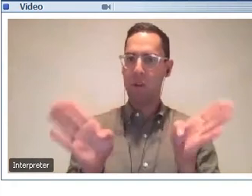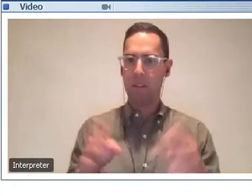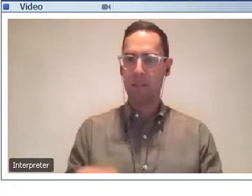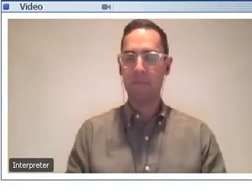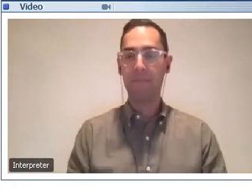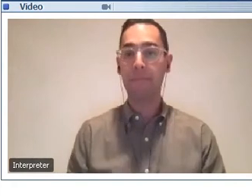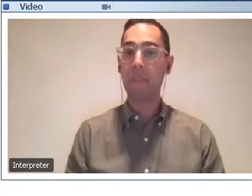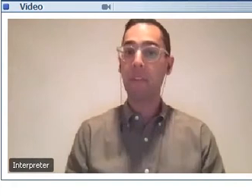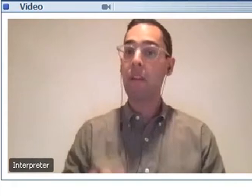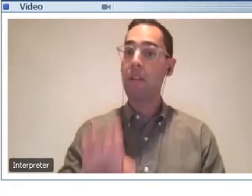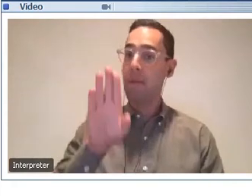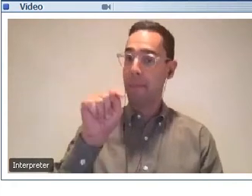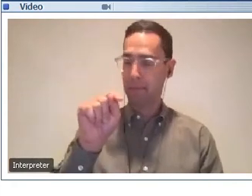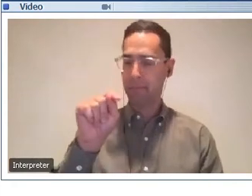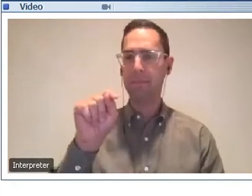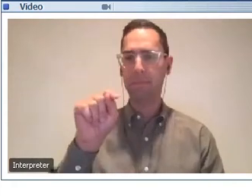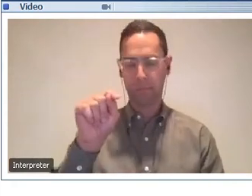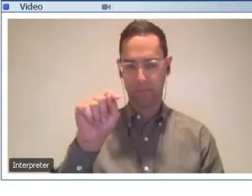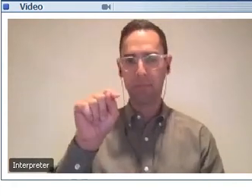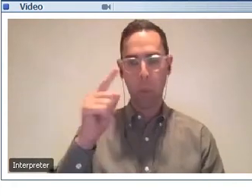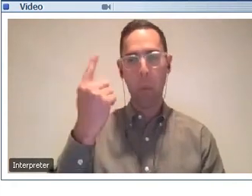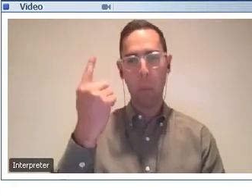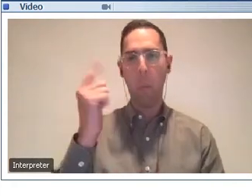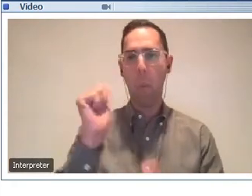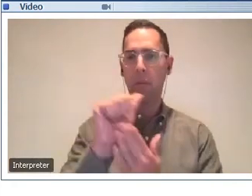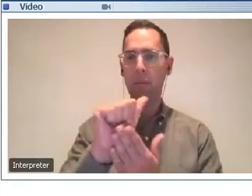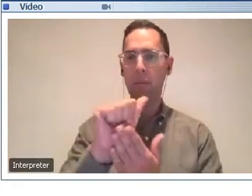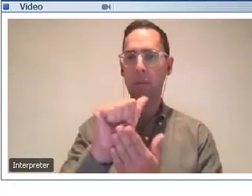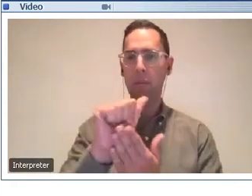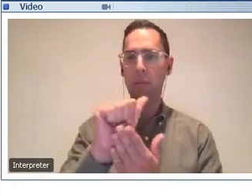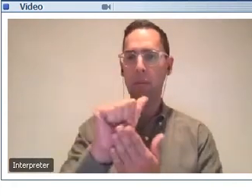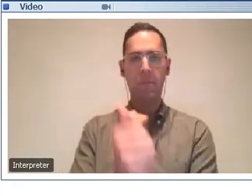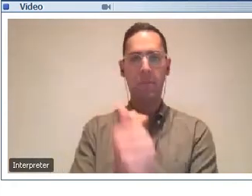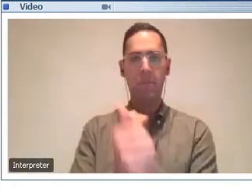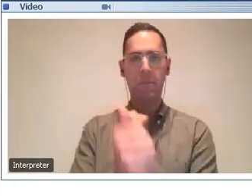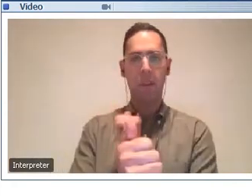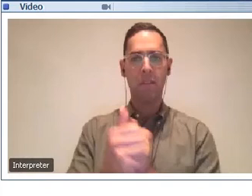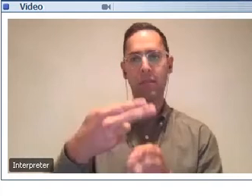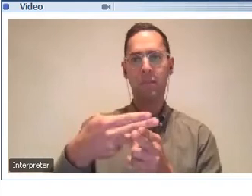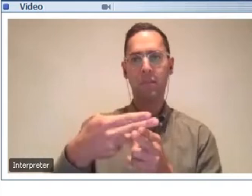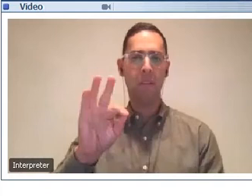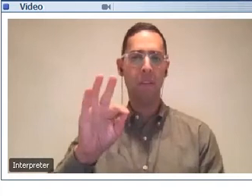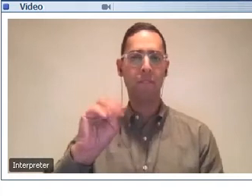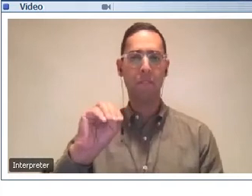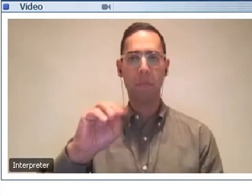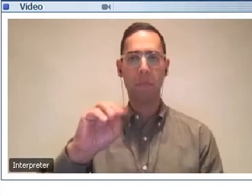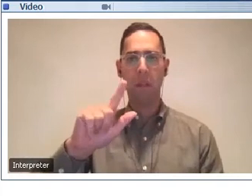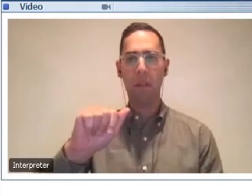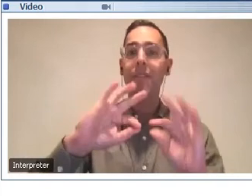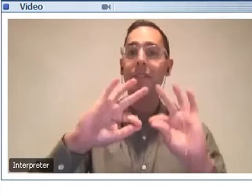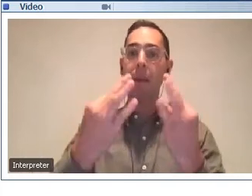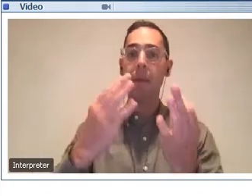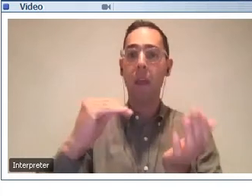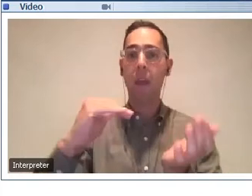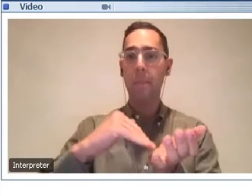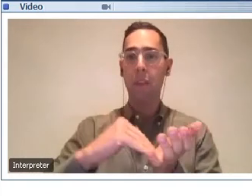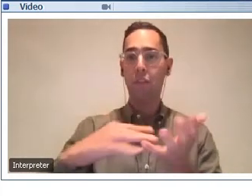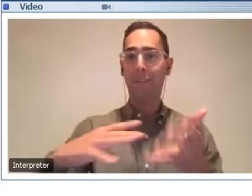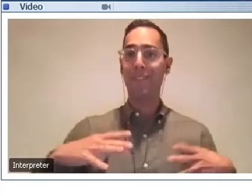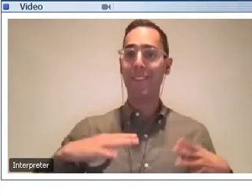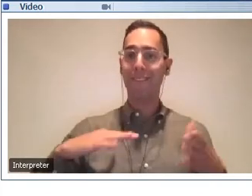is the Family and Medical Leave Act, which since the early 1990s has provided covered